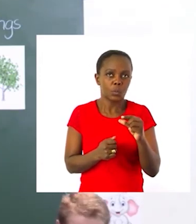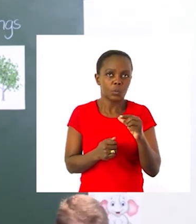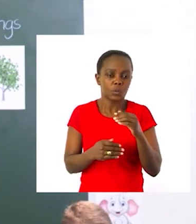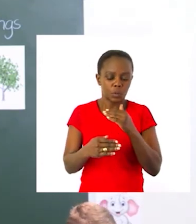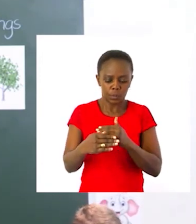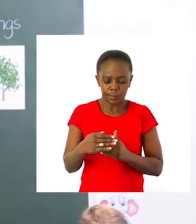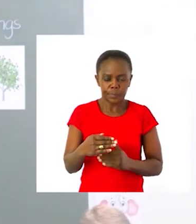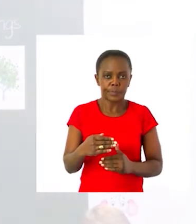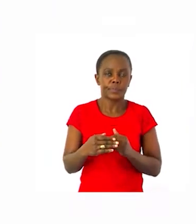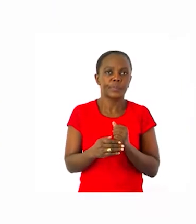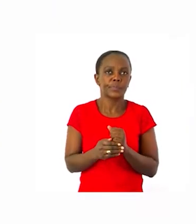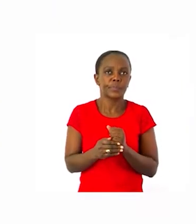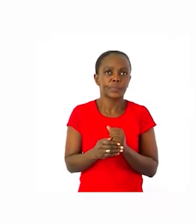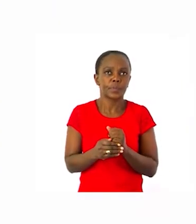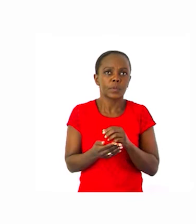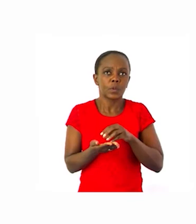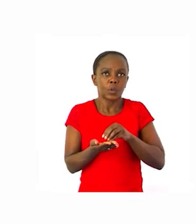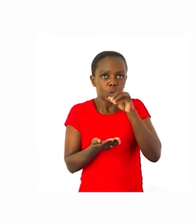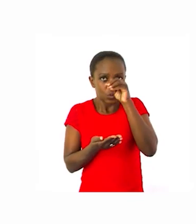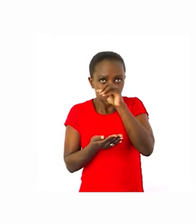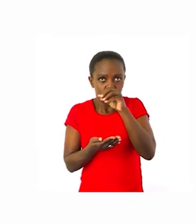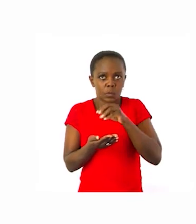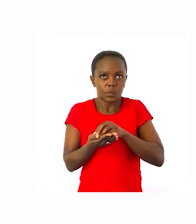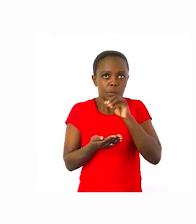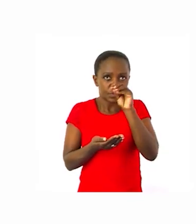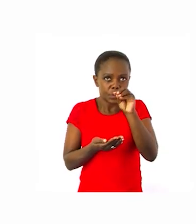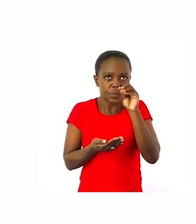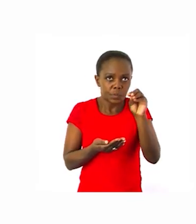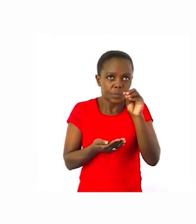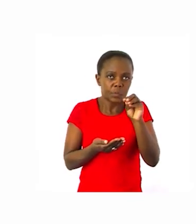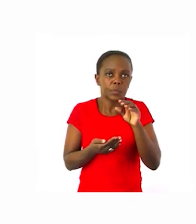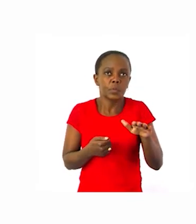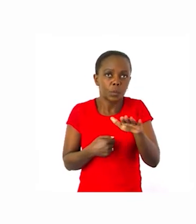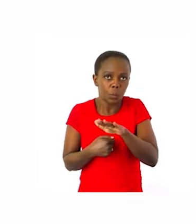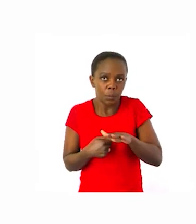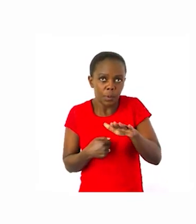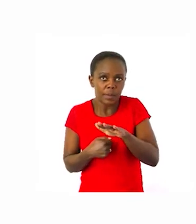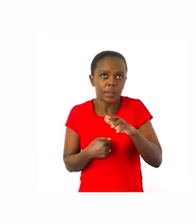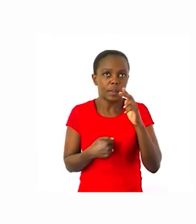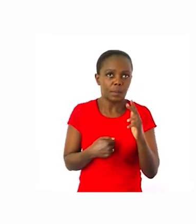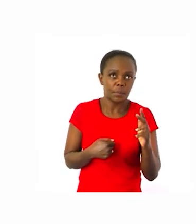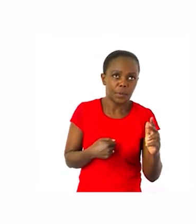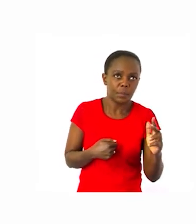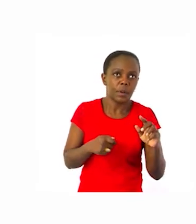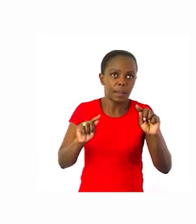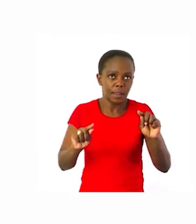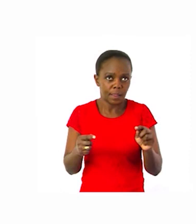underneath that you need to fill in. Use the words in the box to fill